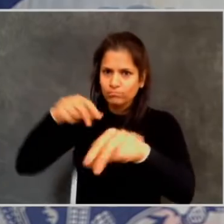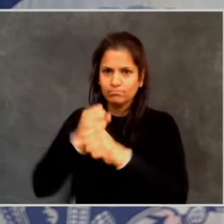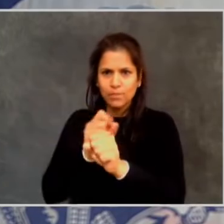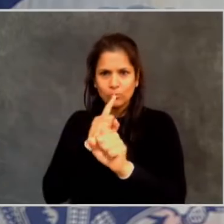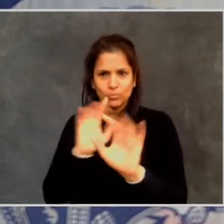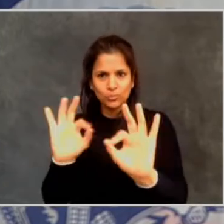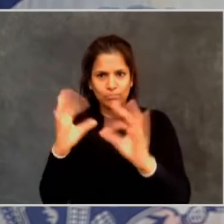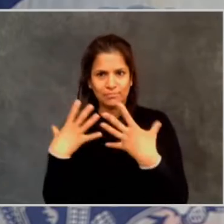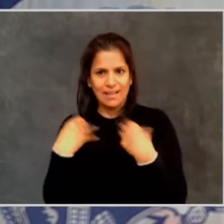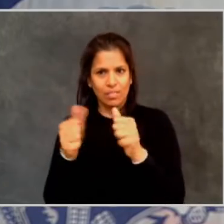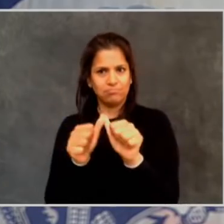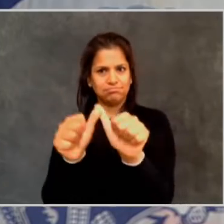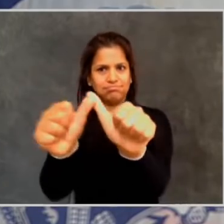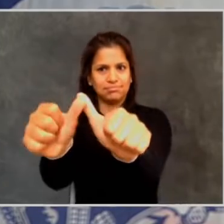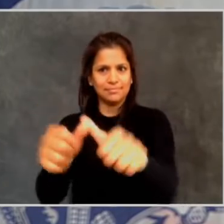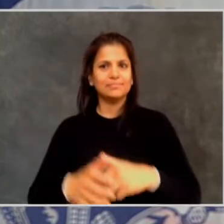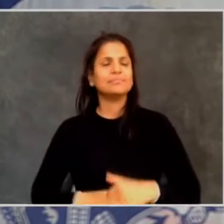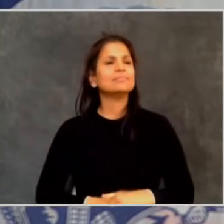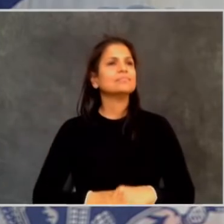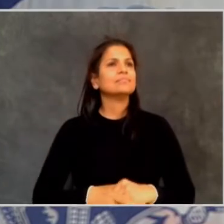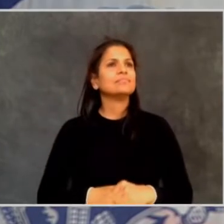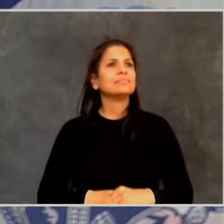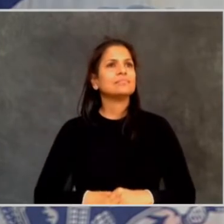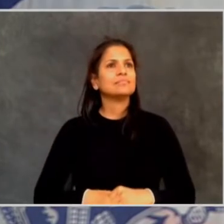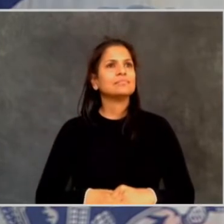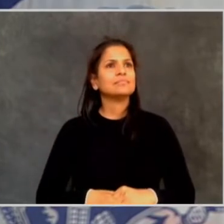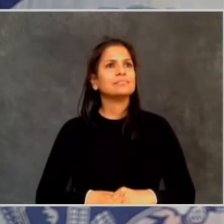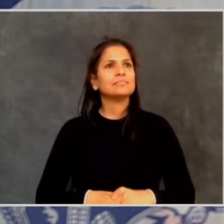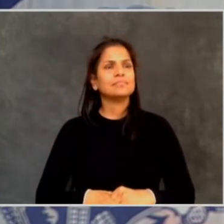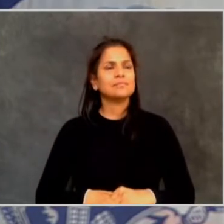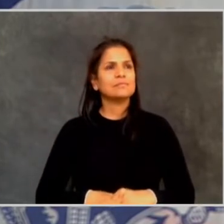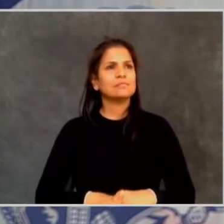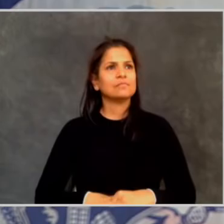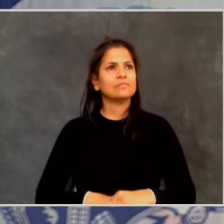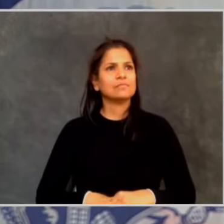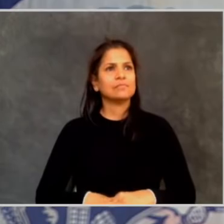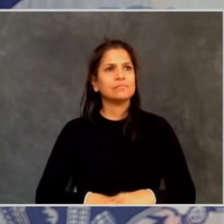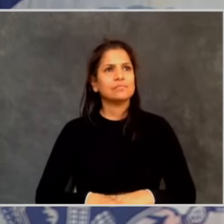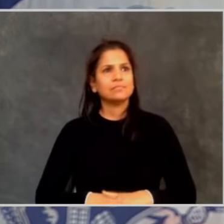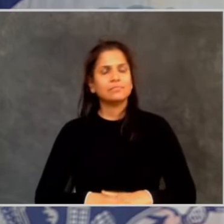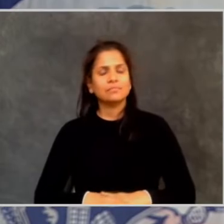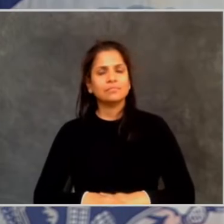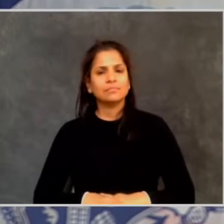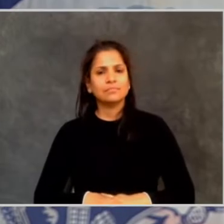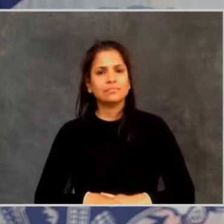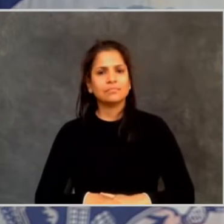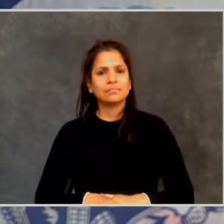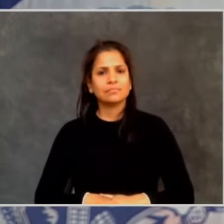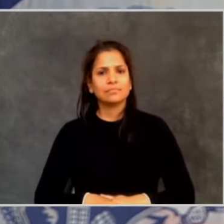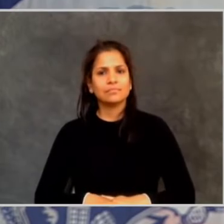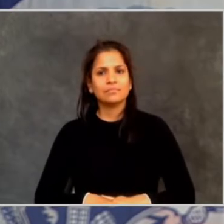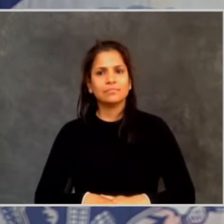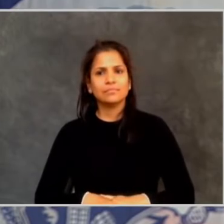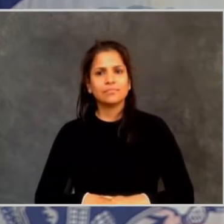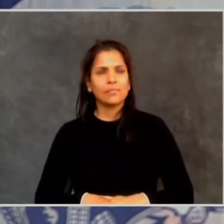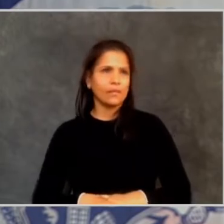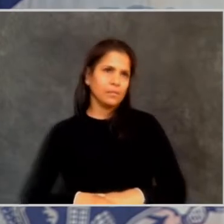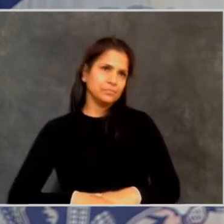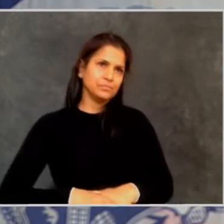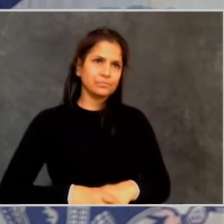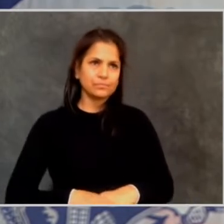Wonderful. I was hoping that we could talk for a moment about food disparity or food